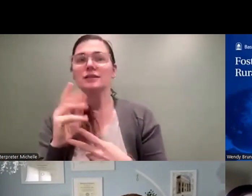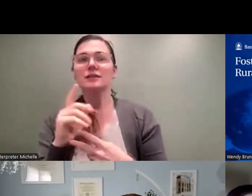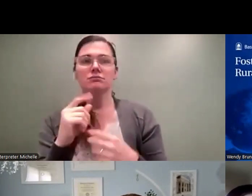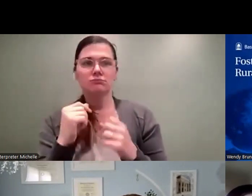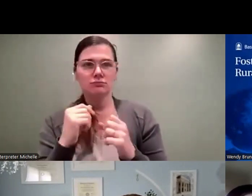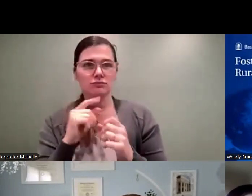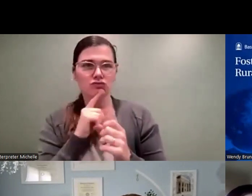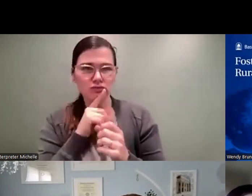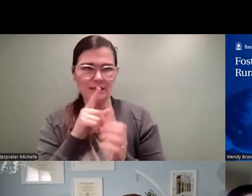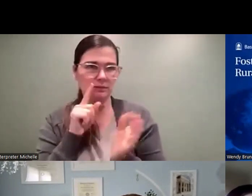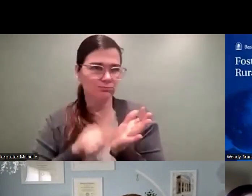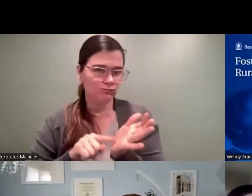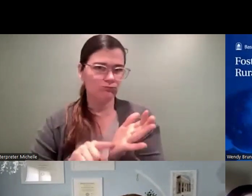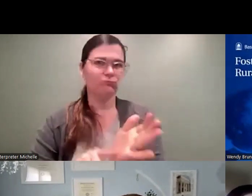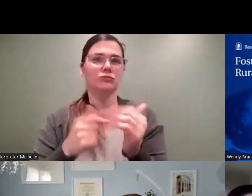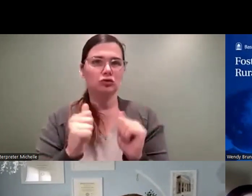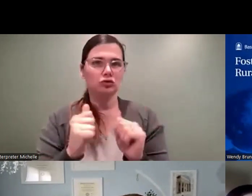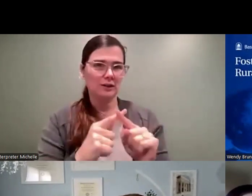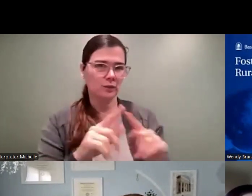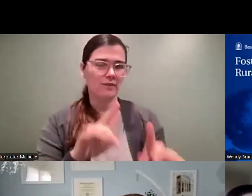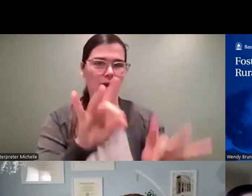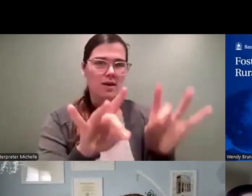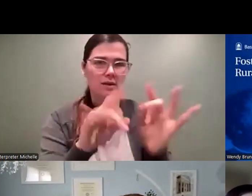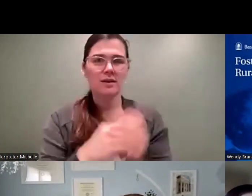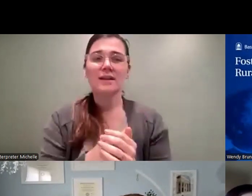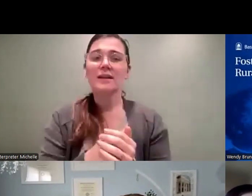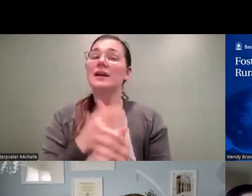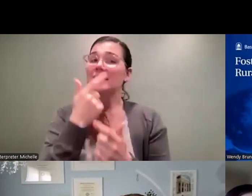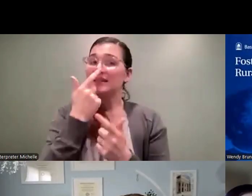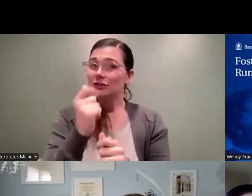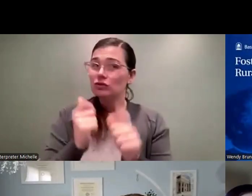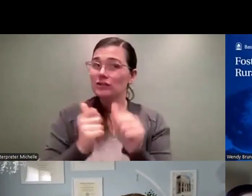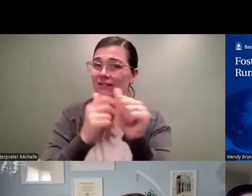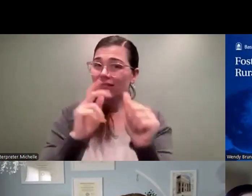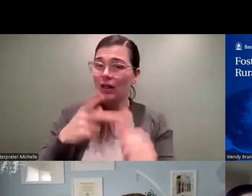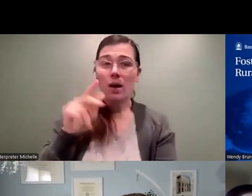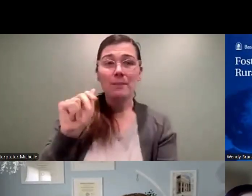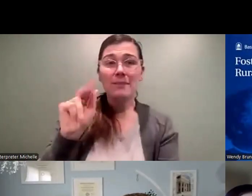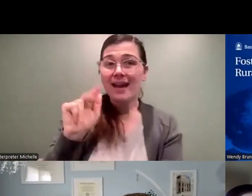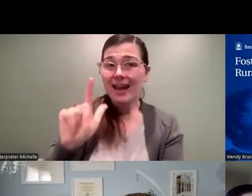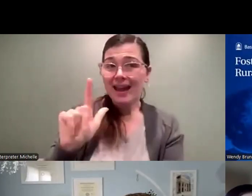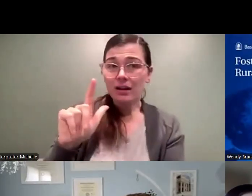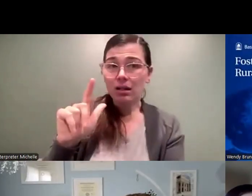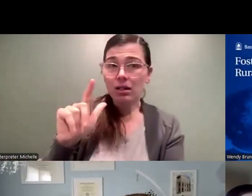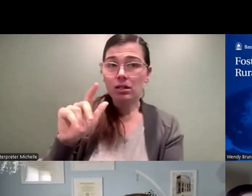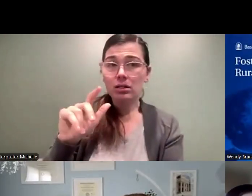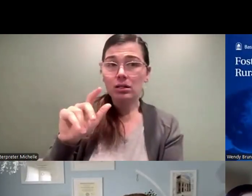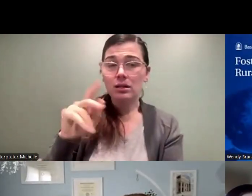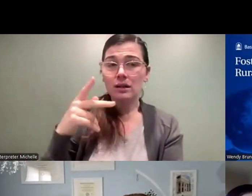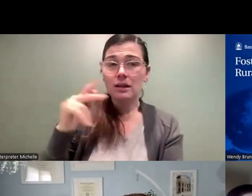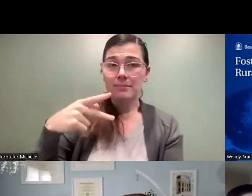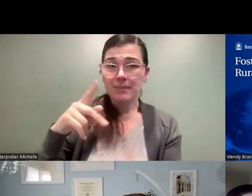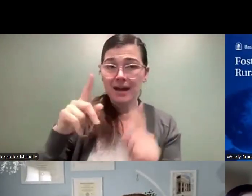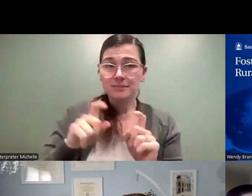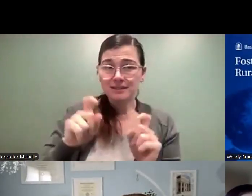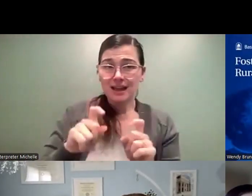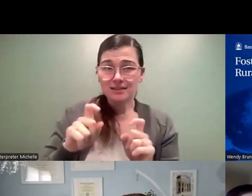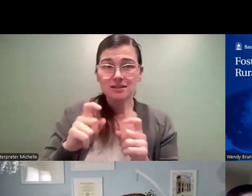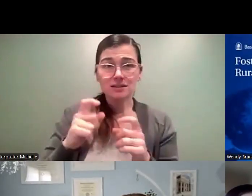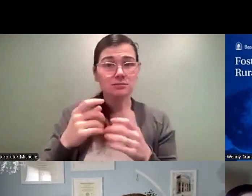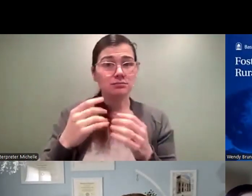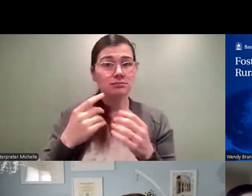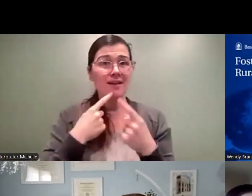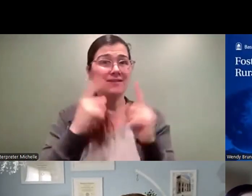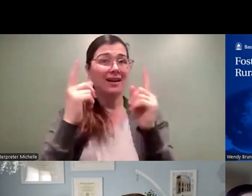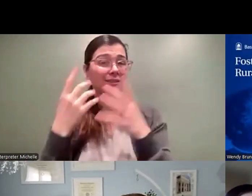So, this is an interesting follow-up. Are the anal pap tests as effective at screening for HPV and cancer? We did have a discussion on this,